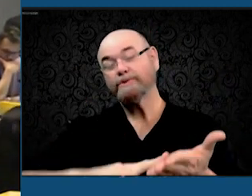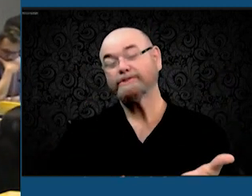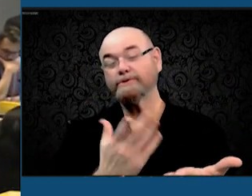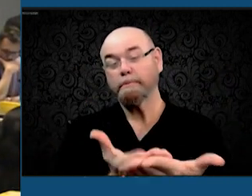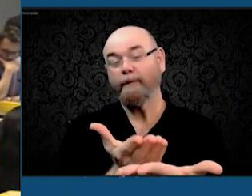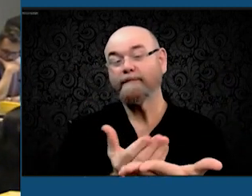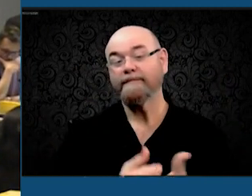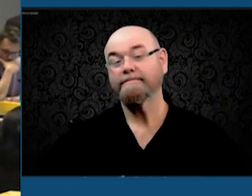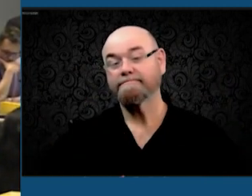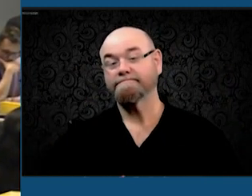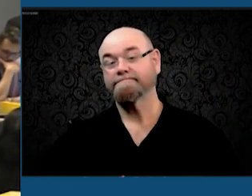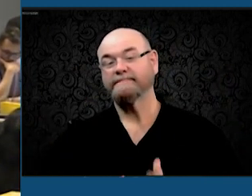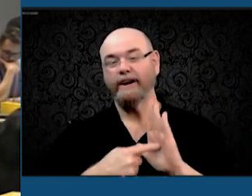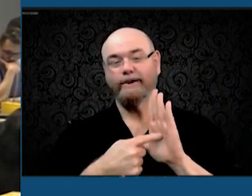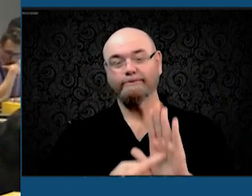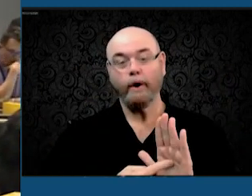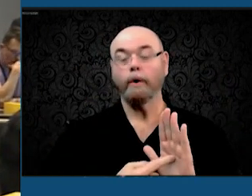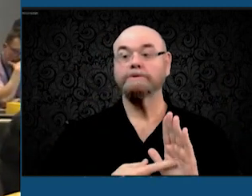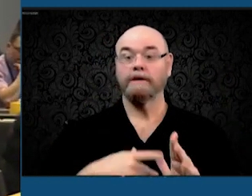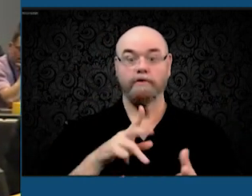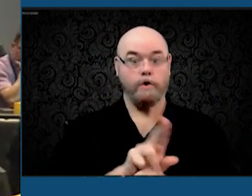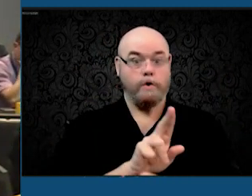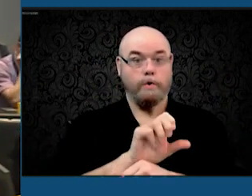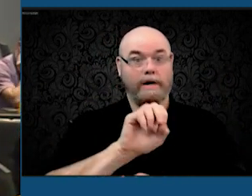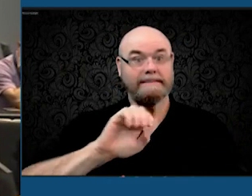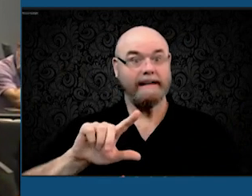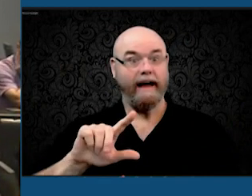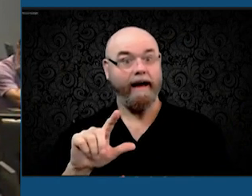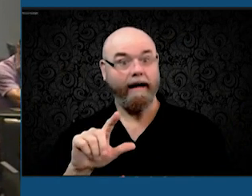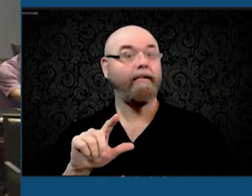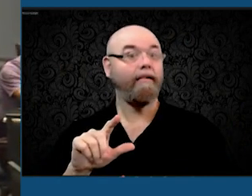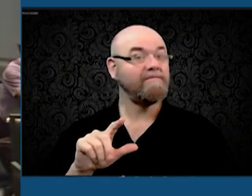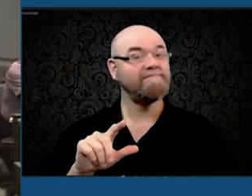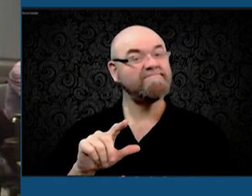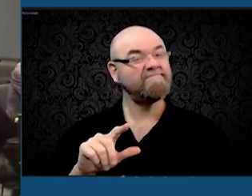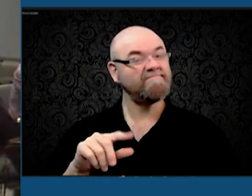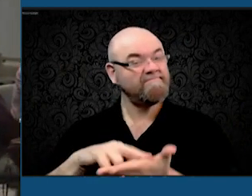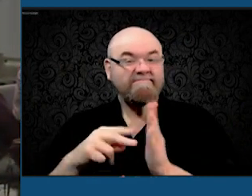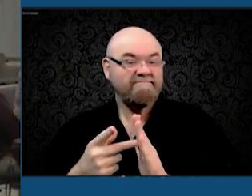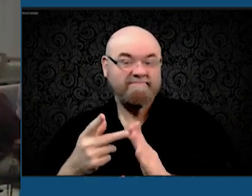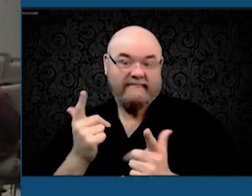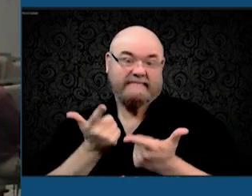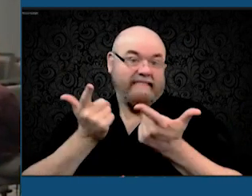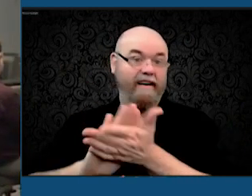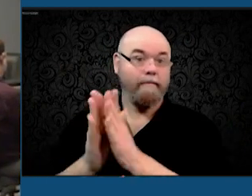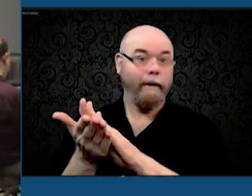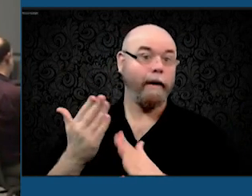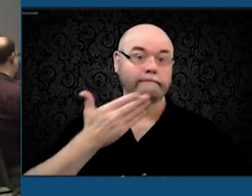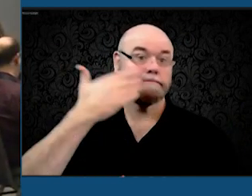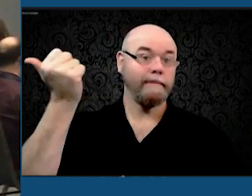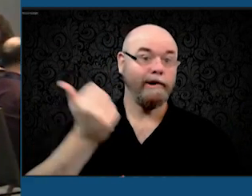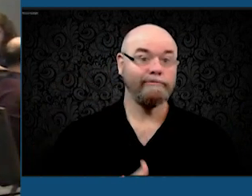that taking social and emotional learning seriously just makes life better. Now it's time to really